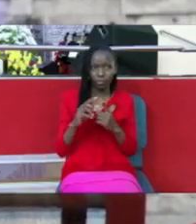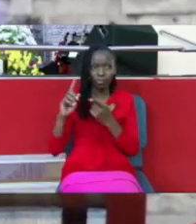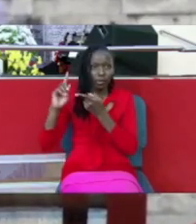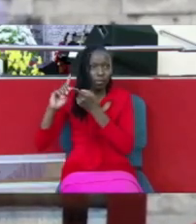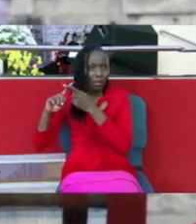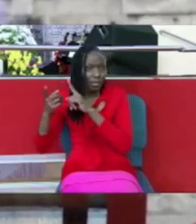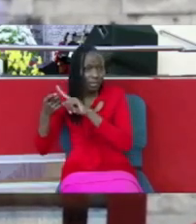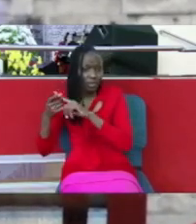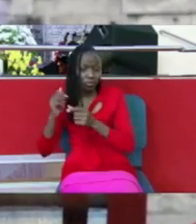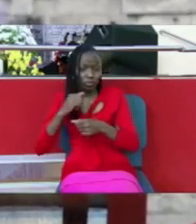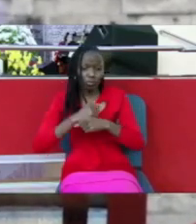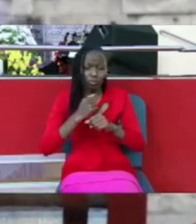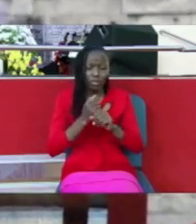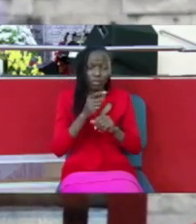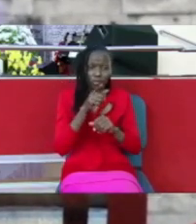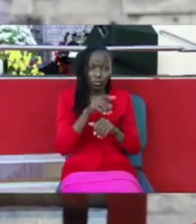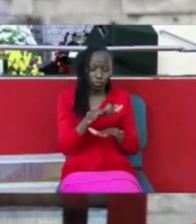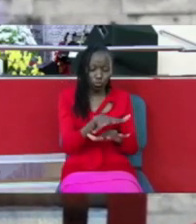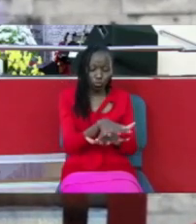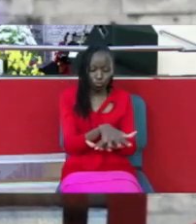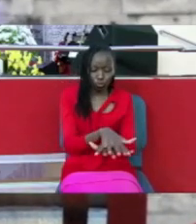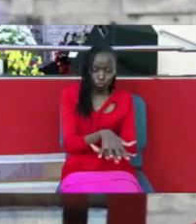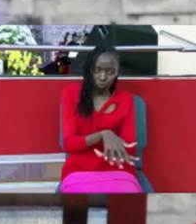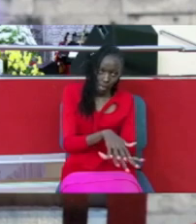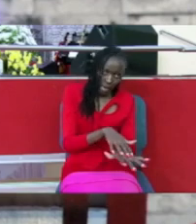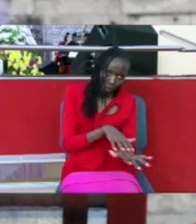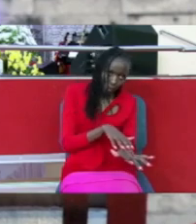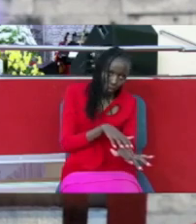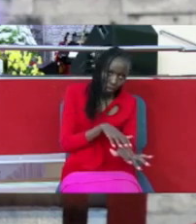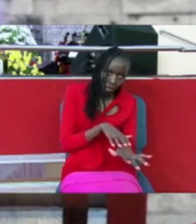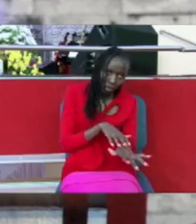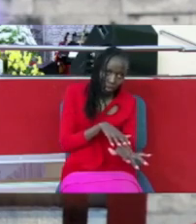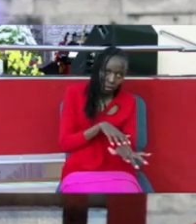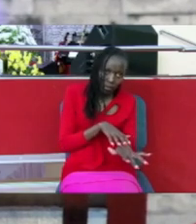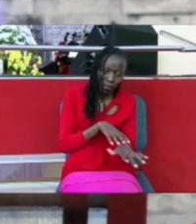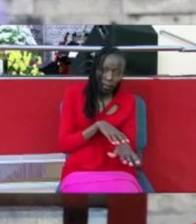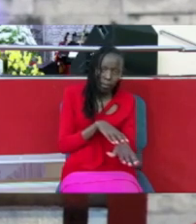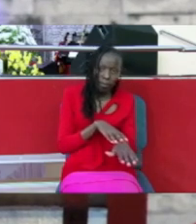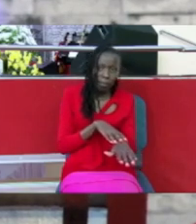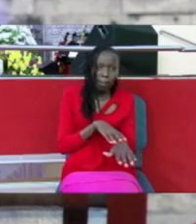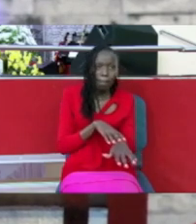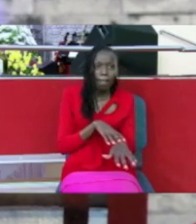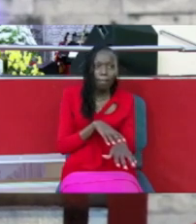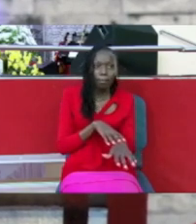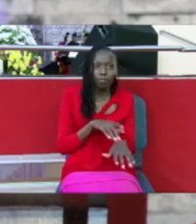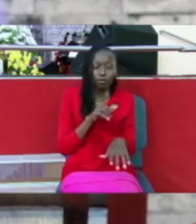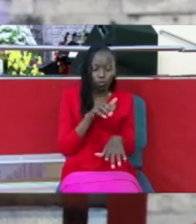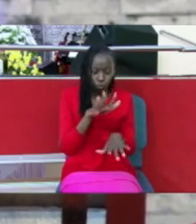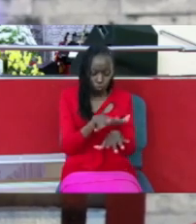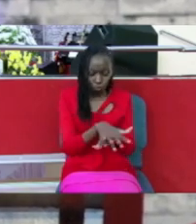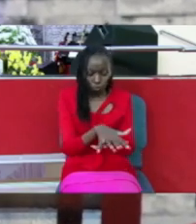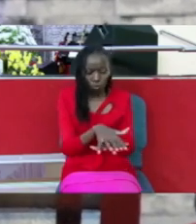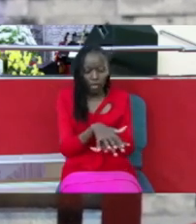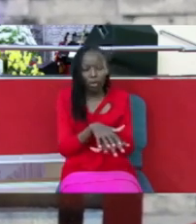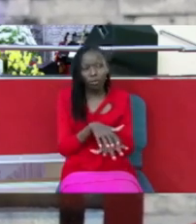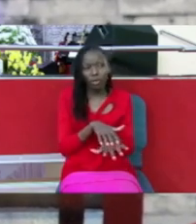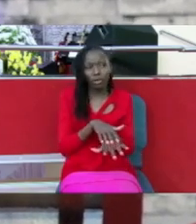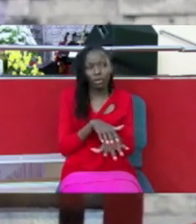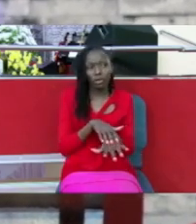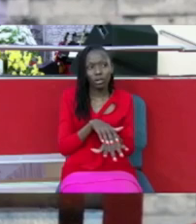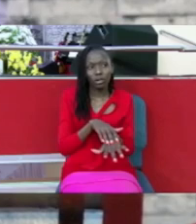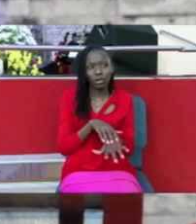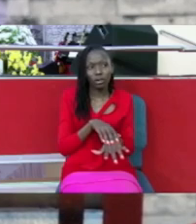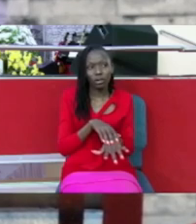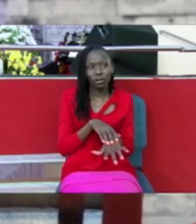slow down. Aha. Itakusababisha upunguze mwendo. You slow down. Upunguze kasi